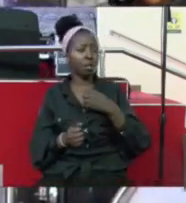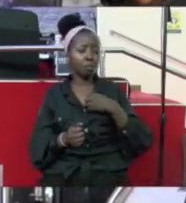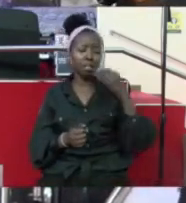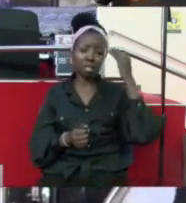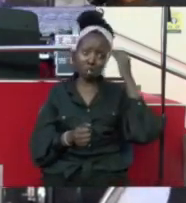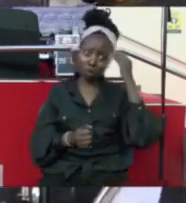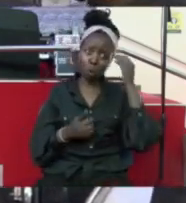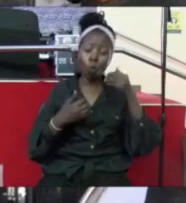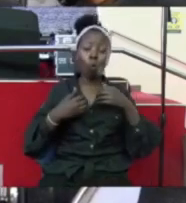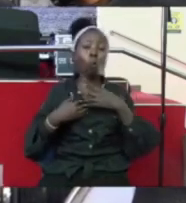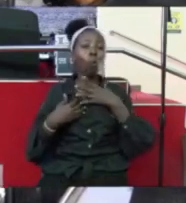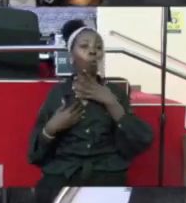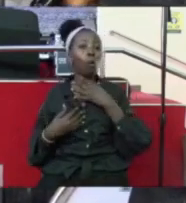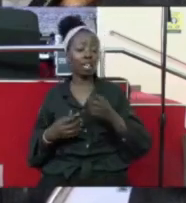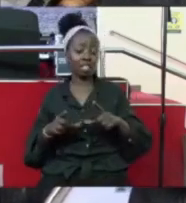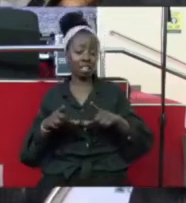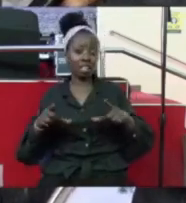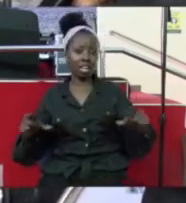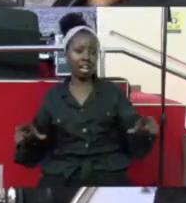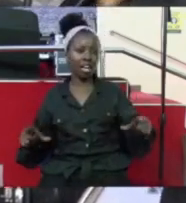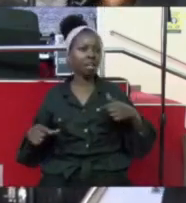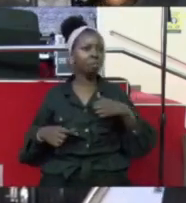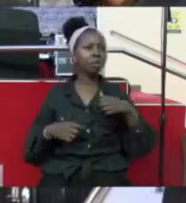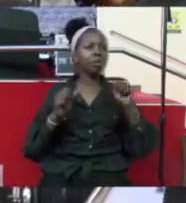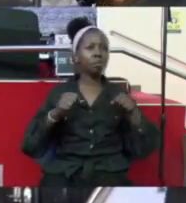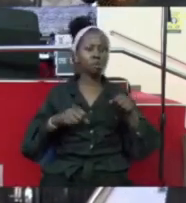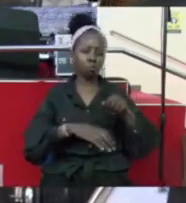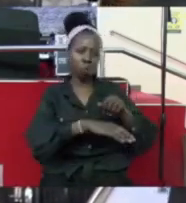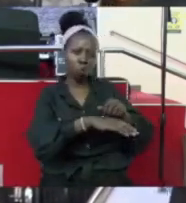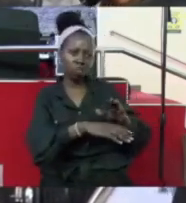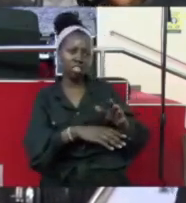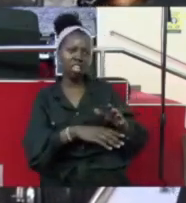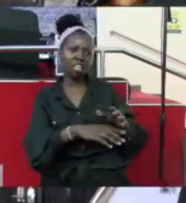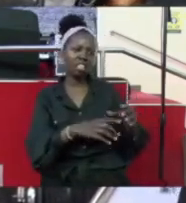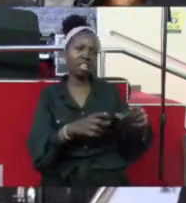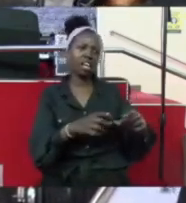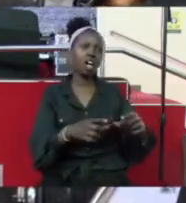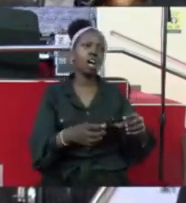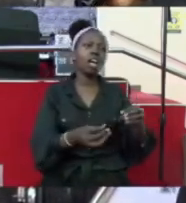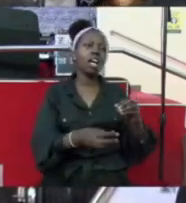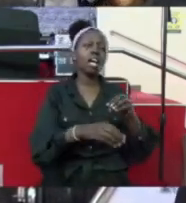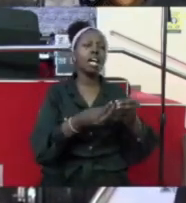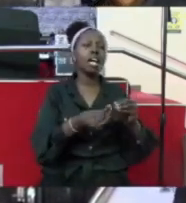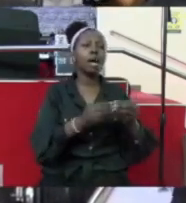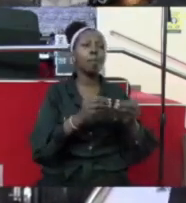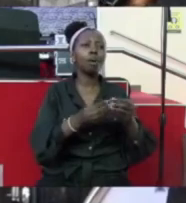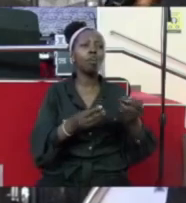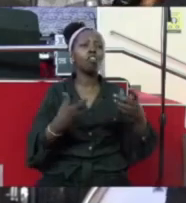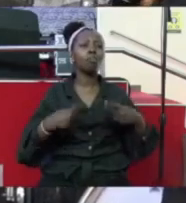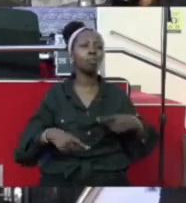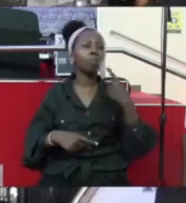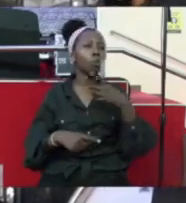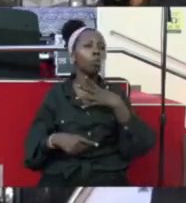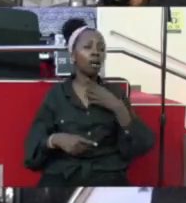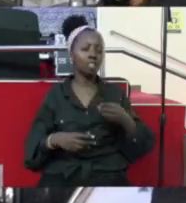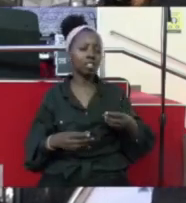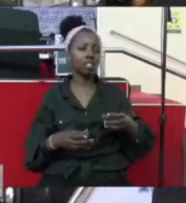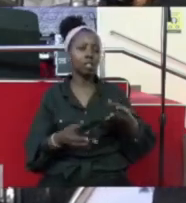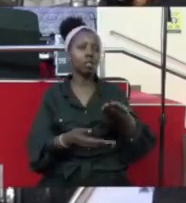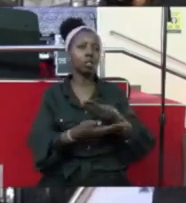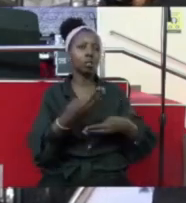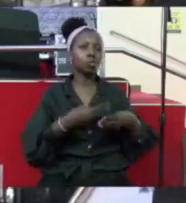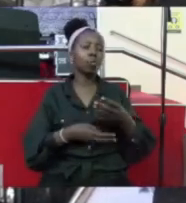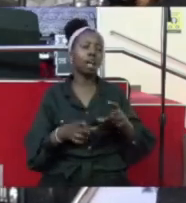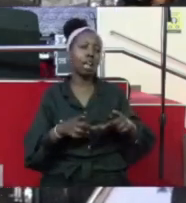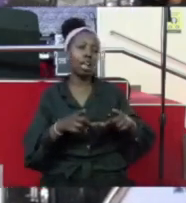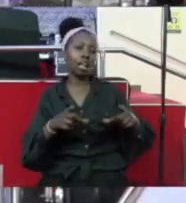wanted. Na nilijua kwamba walitaka ploti. I was able to refer to them. Niliweza kuwaunganisha. I know Pastor Susan can relate. There is someone called Andrew Gekeri